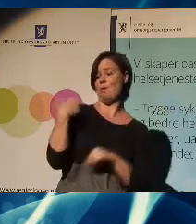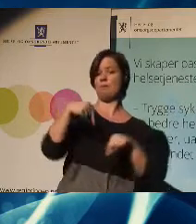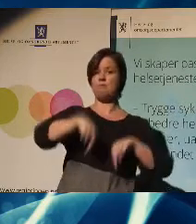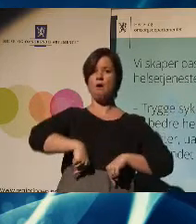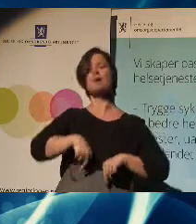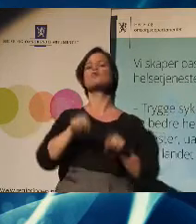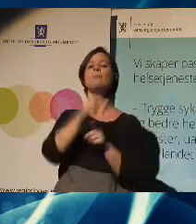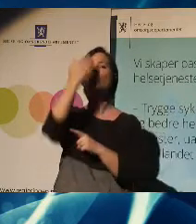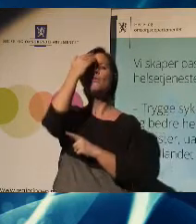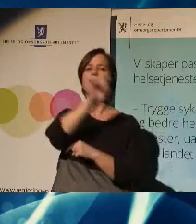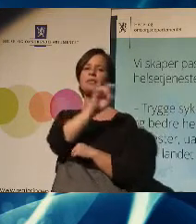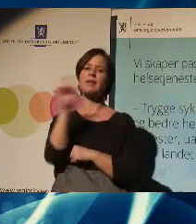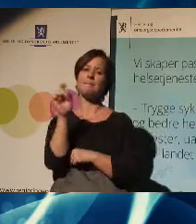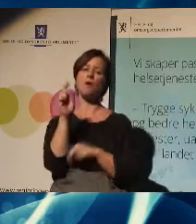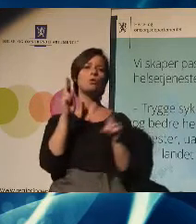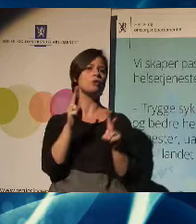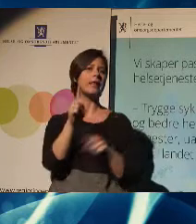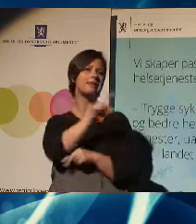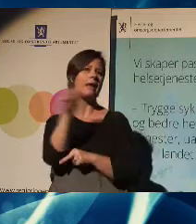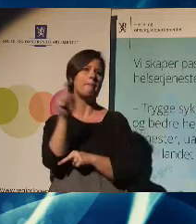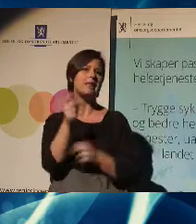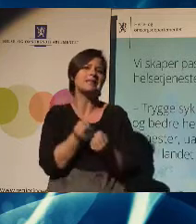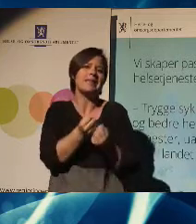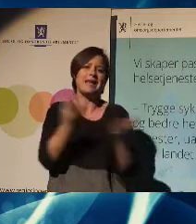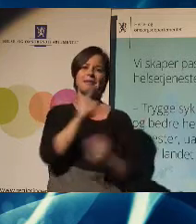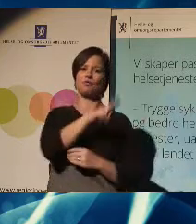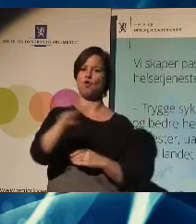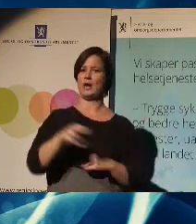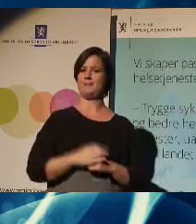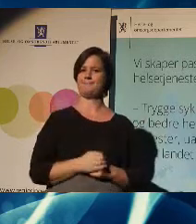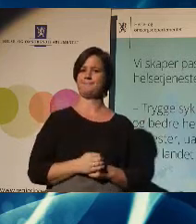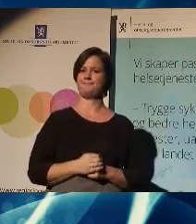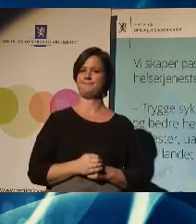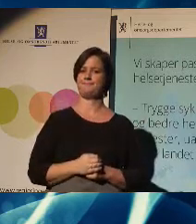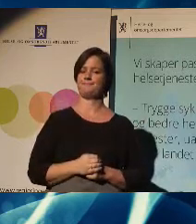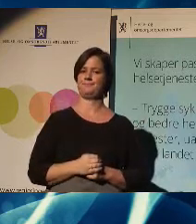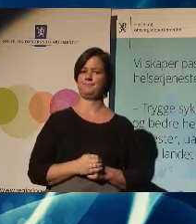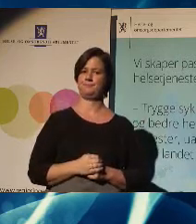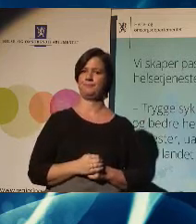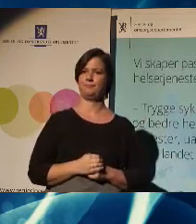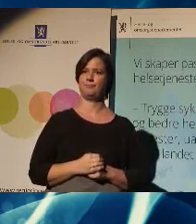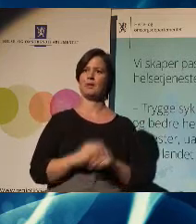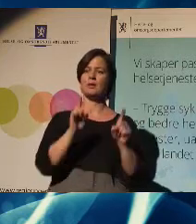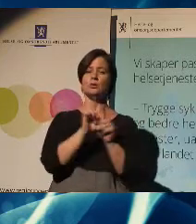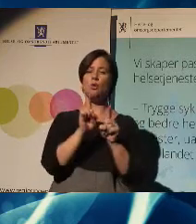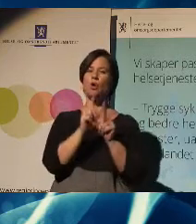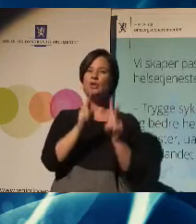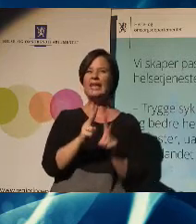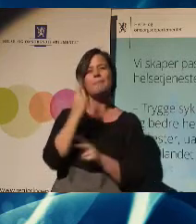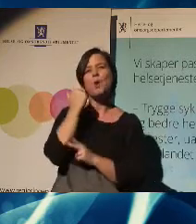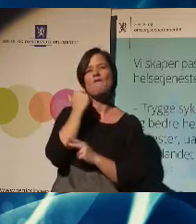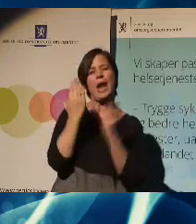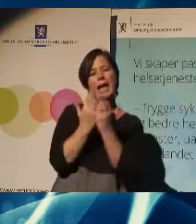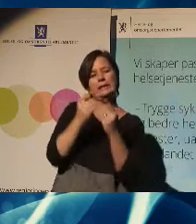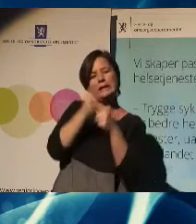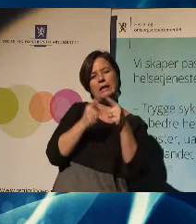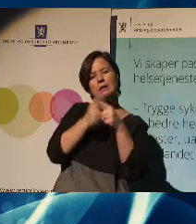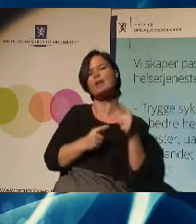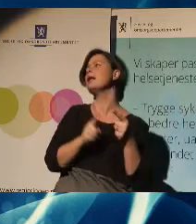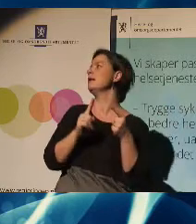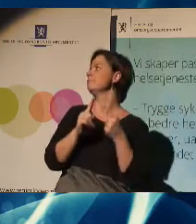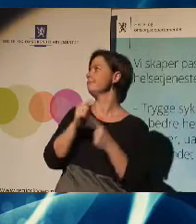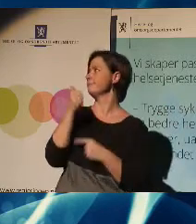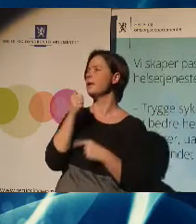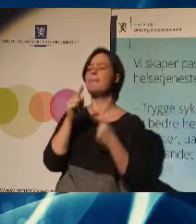and it's a big theme indeed in Norway. Now, if you look at Parkinson's care, and please don't try to read this in detail, there are many